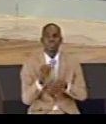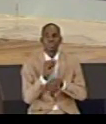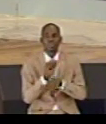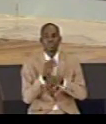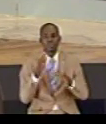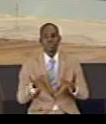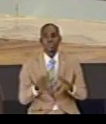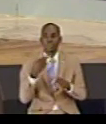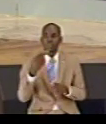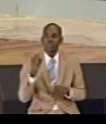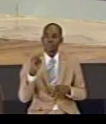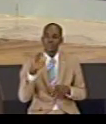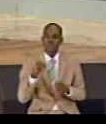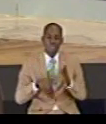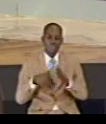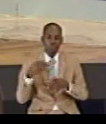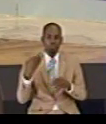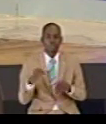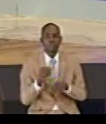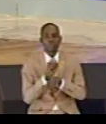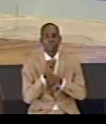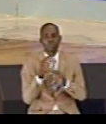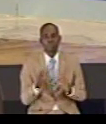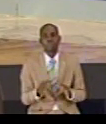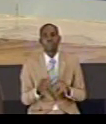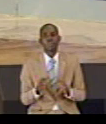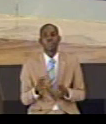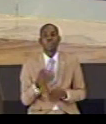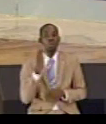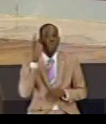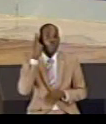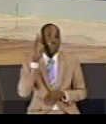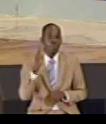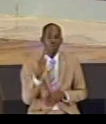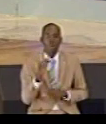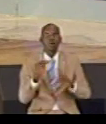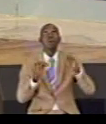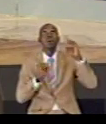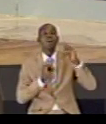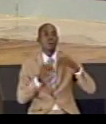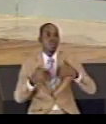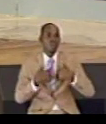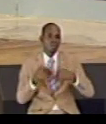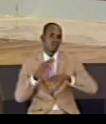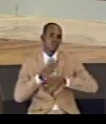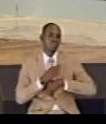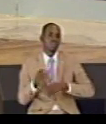Honey out of the rock. Would I have satisfied them?